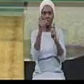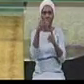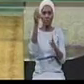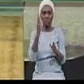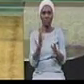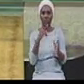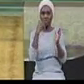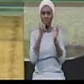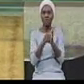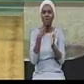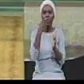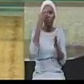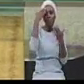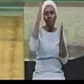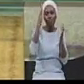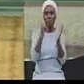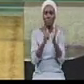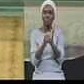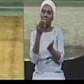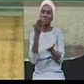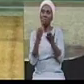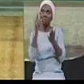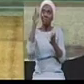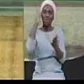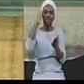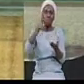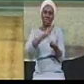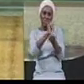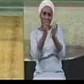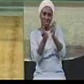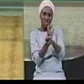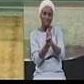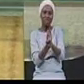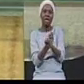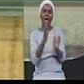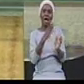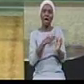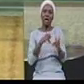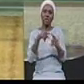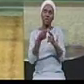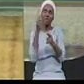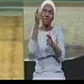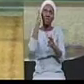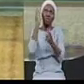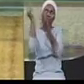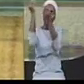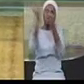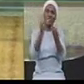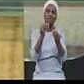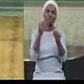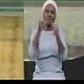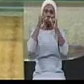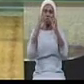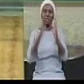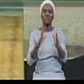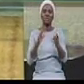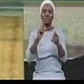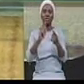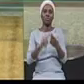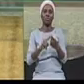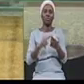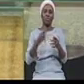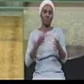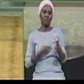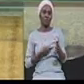a blessing behind him. He's talking about a blessing upon the whole nation. A blessing upon the whole community.